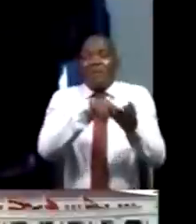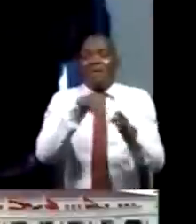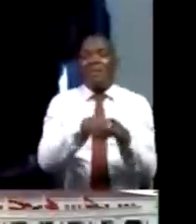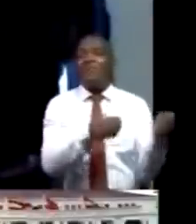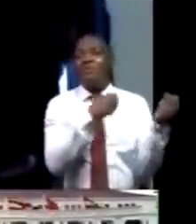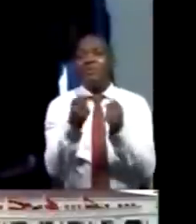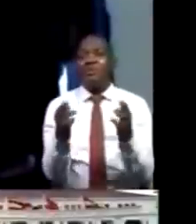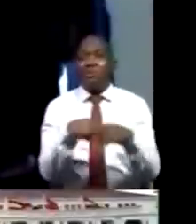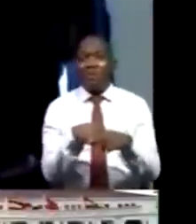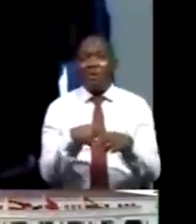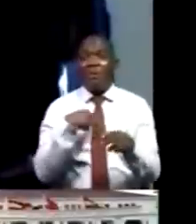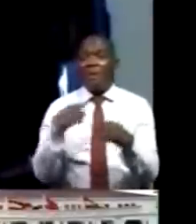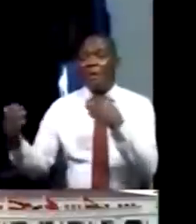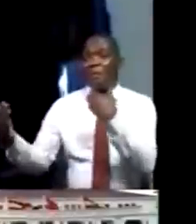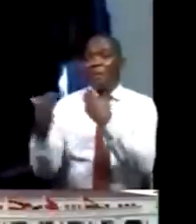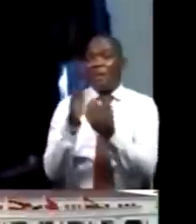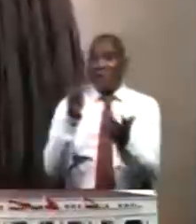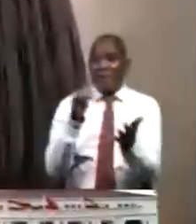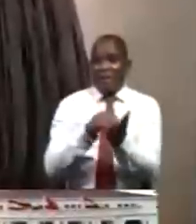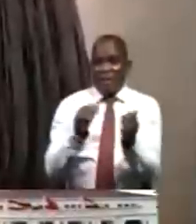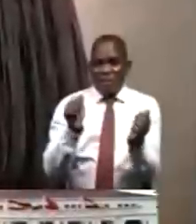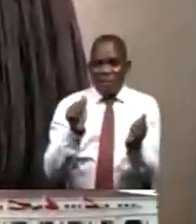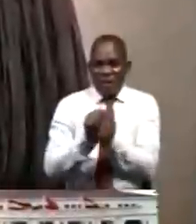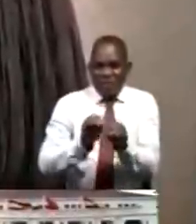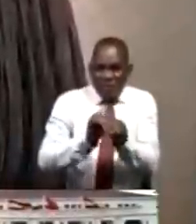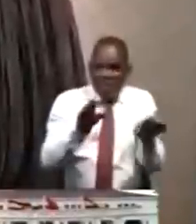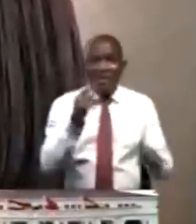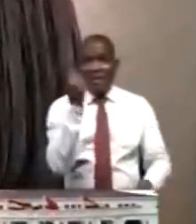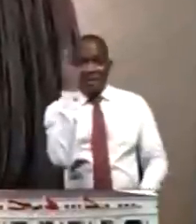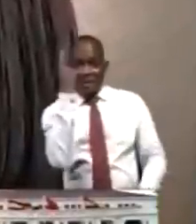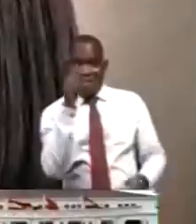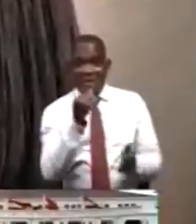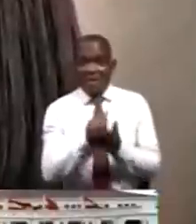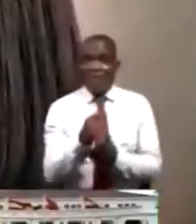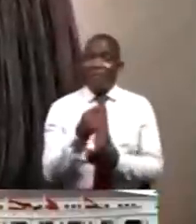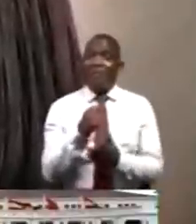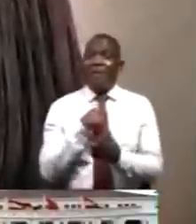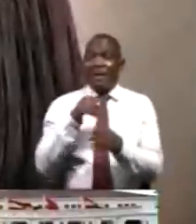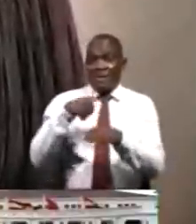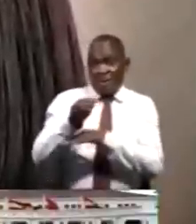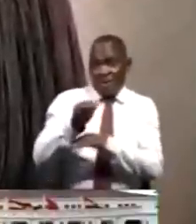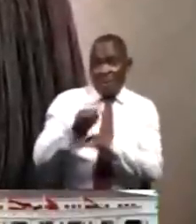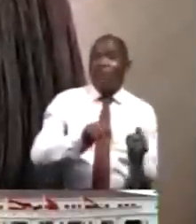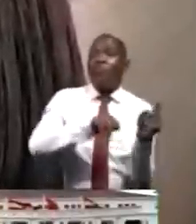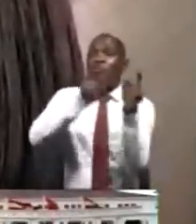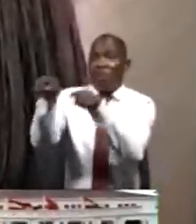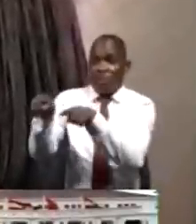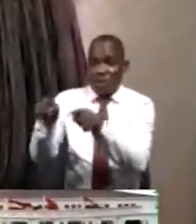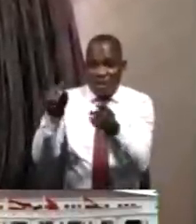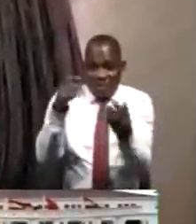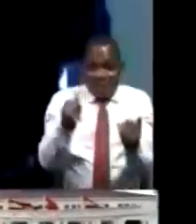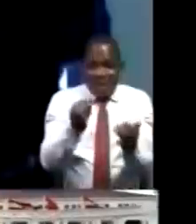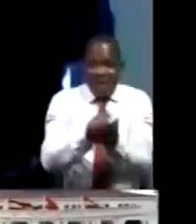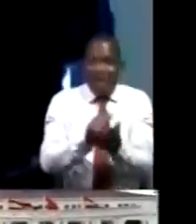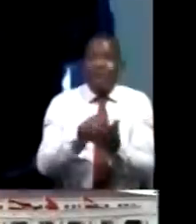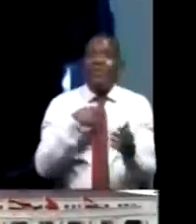room. And then I returned with the understanding that I had been sent to do so. And in this particular instance,